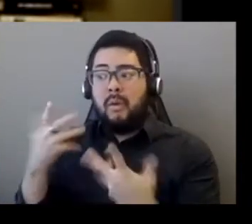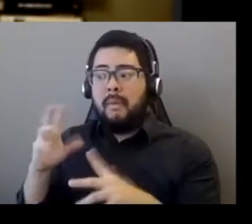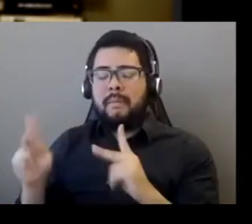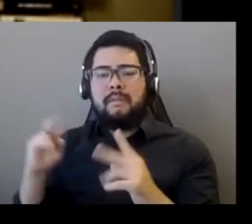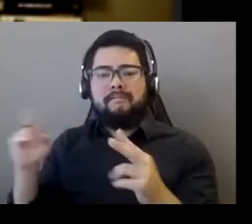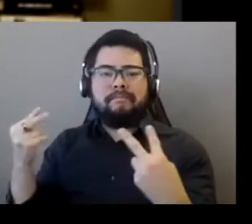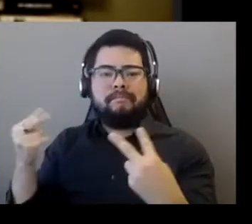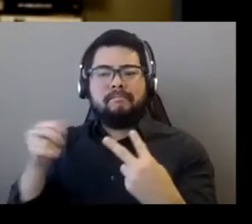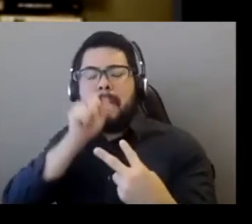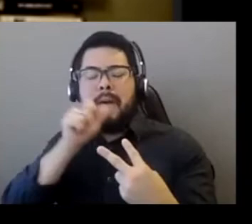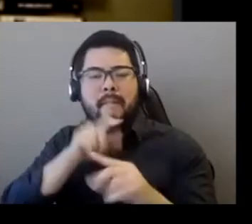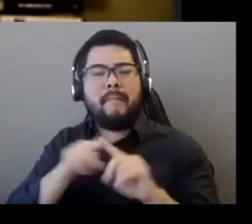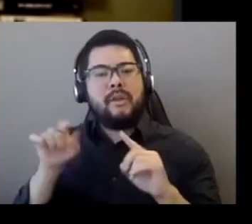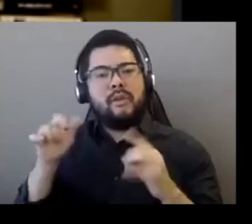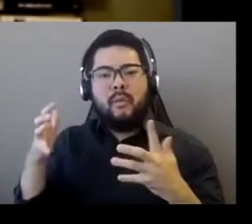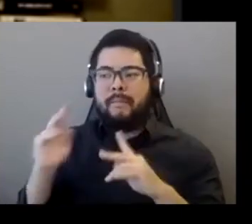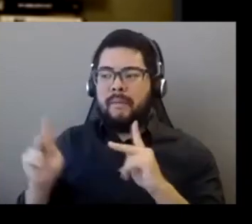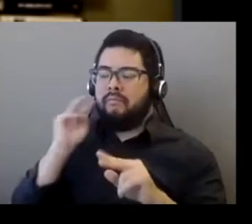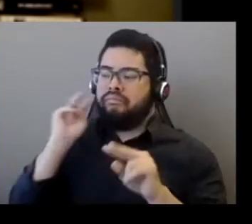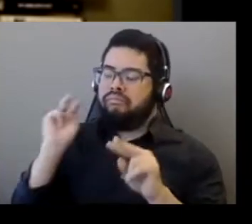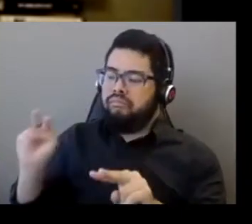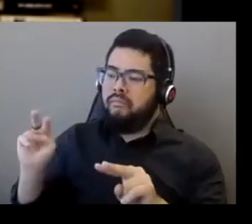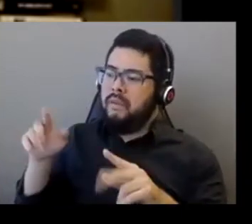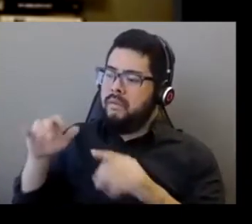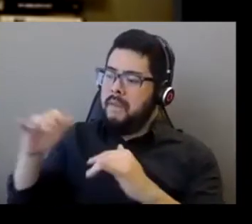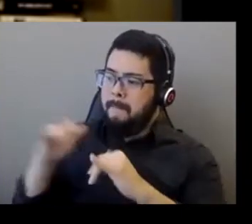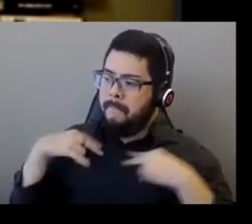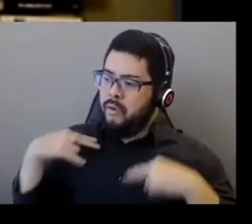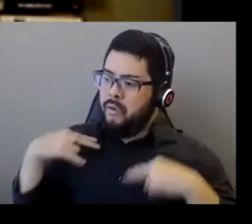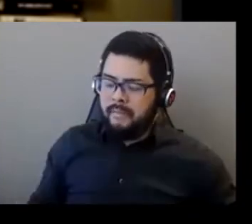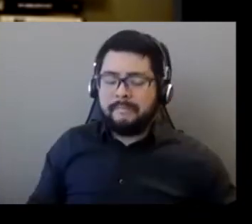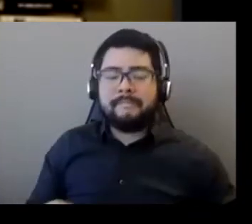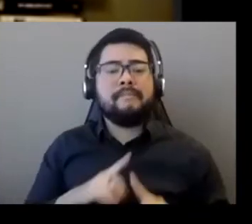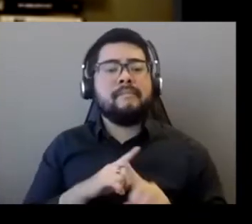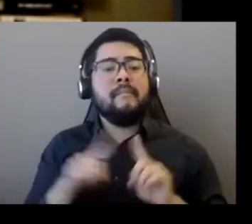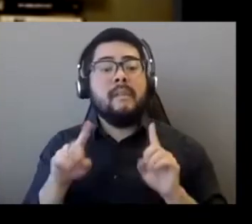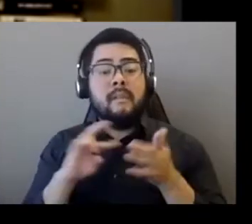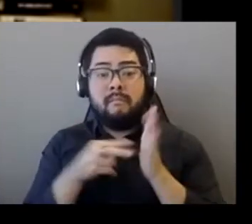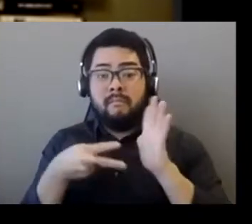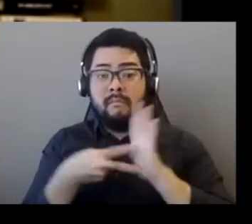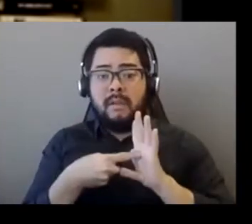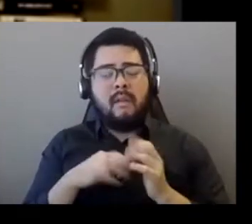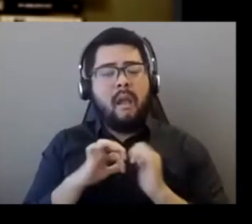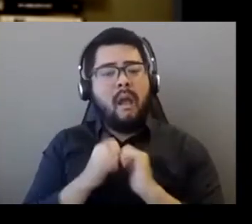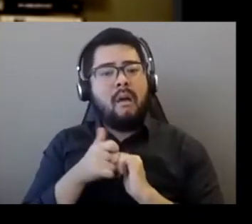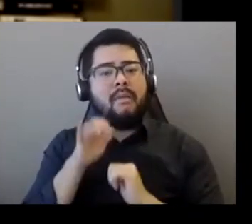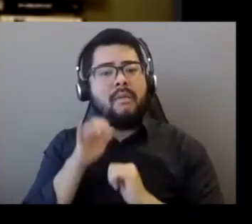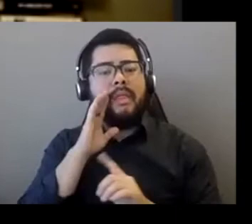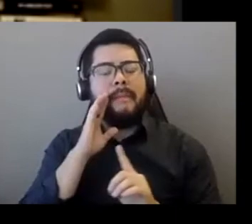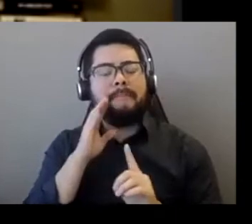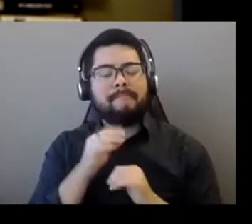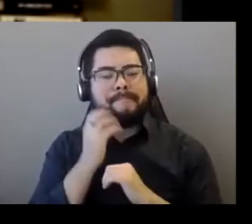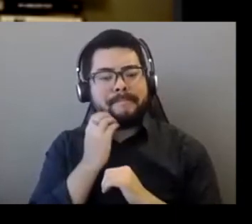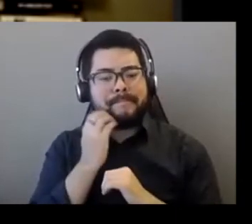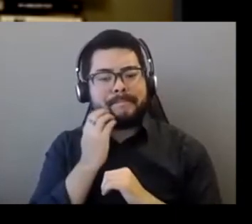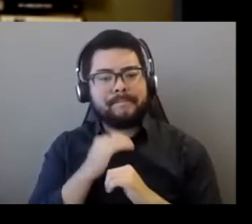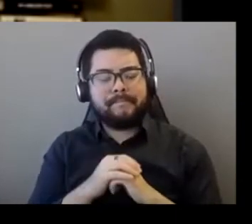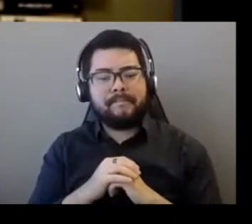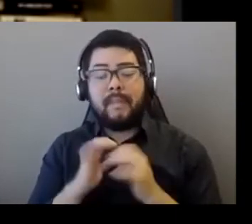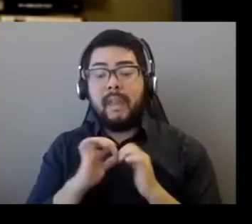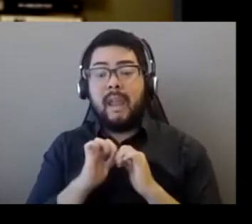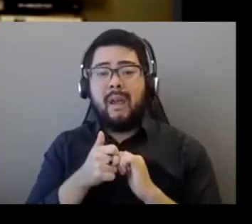these forms in which universities suck the life out of these